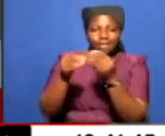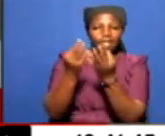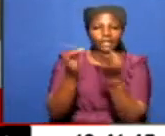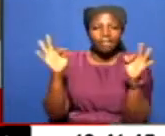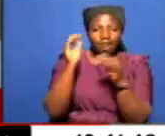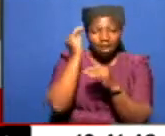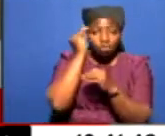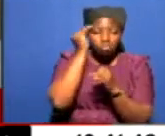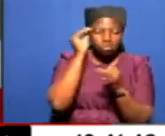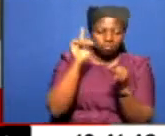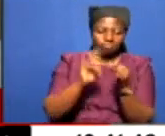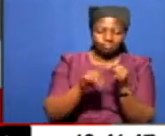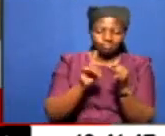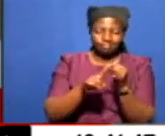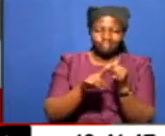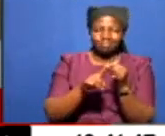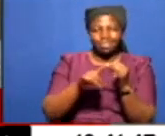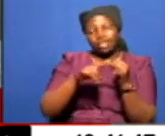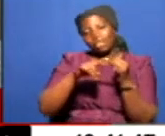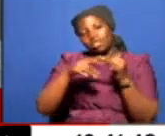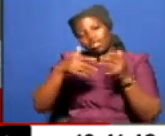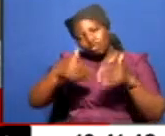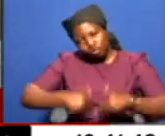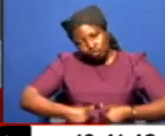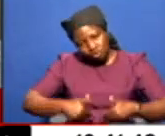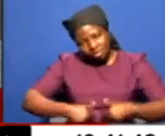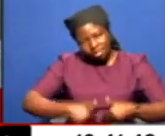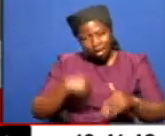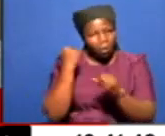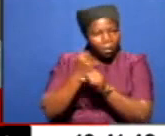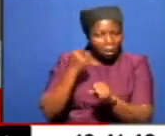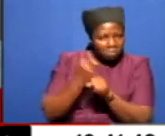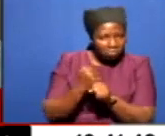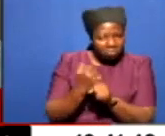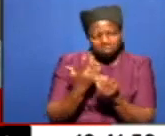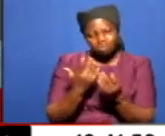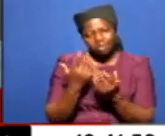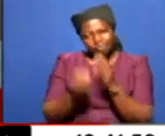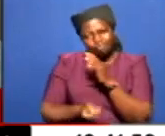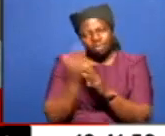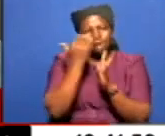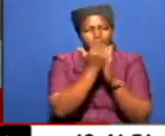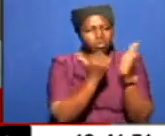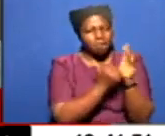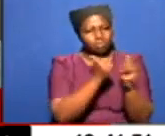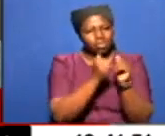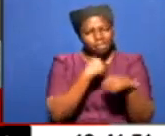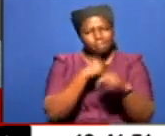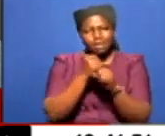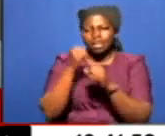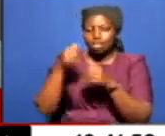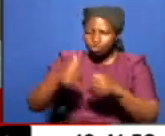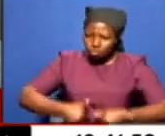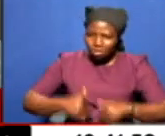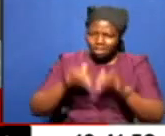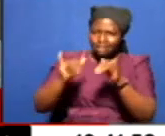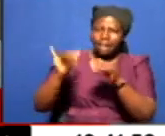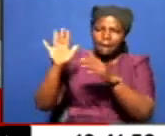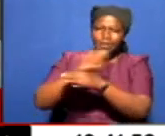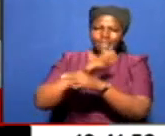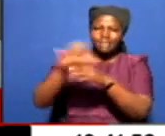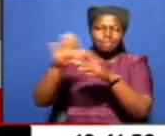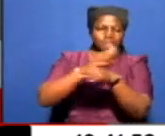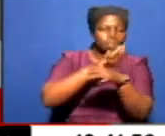of kazi kwa vijana. You know, they come up with initiatives that try to keep the youth busy, mm-hmm. and also engaged, whether